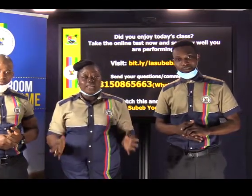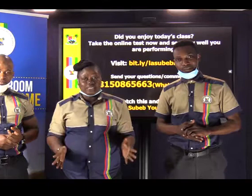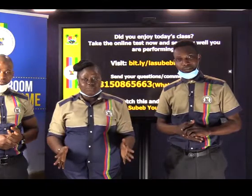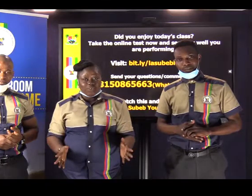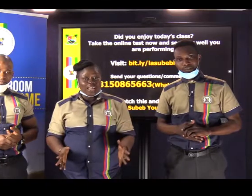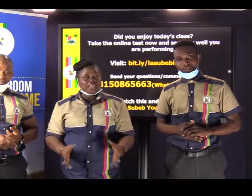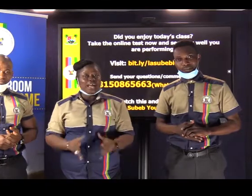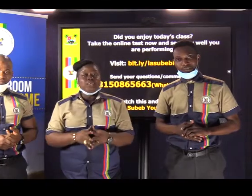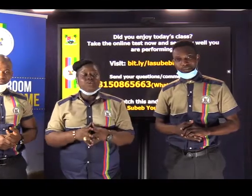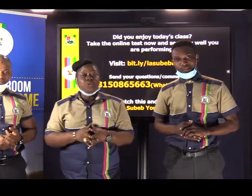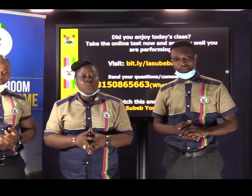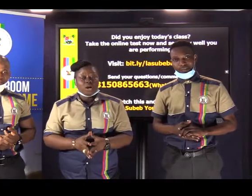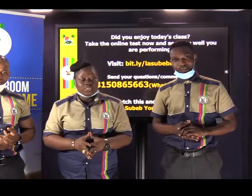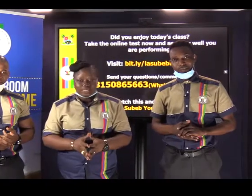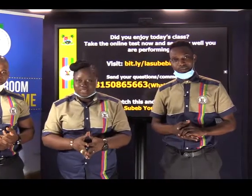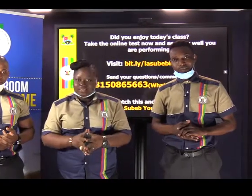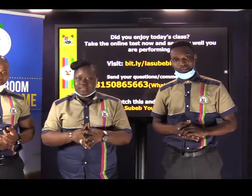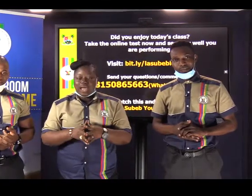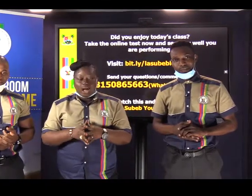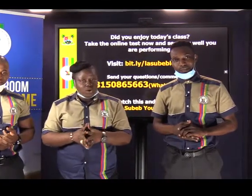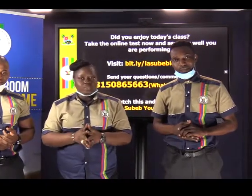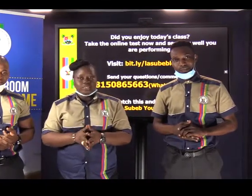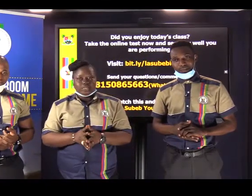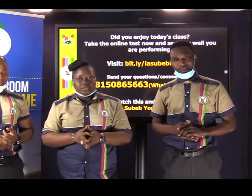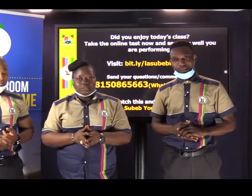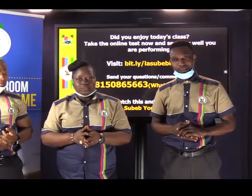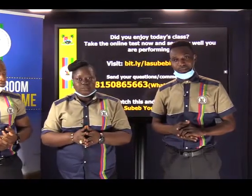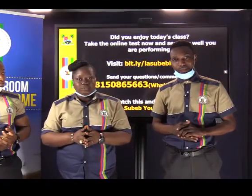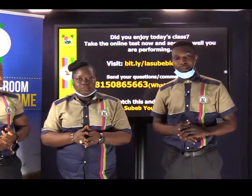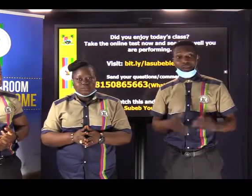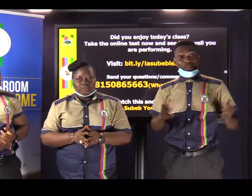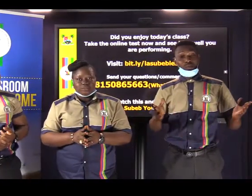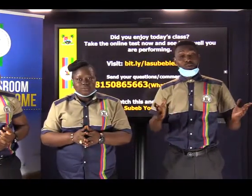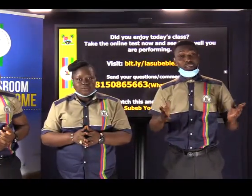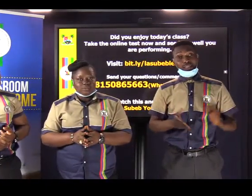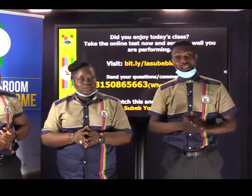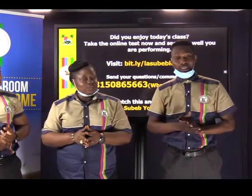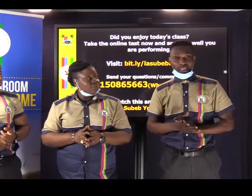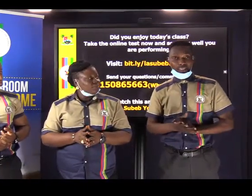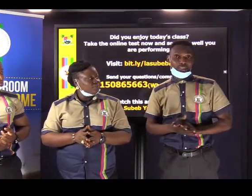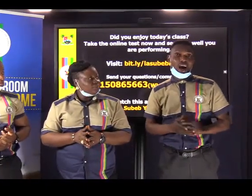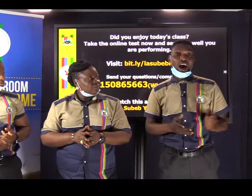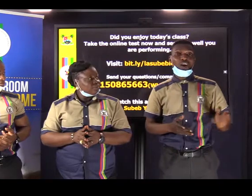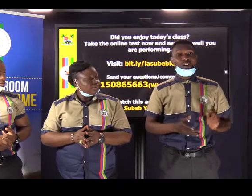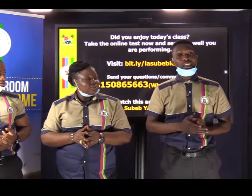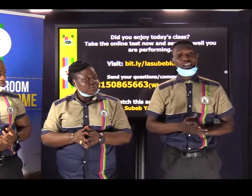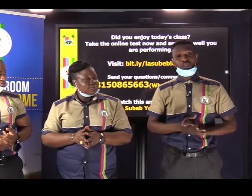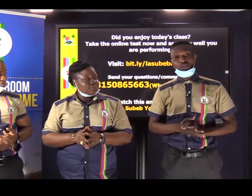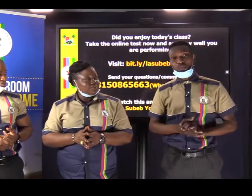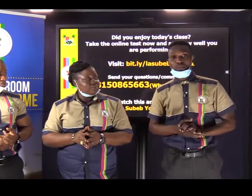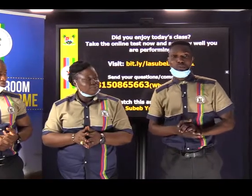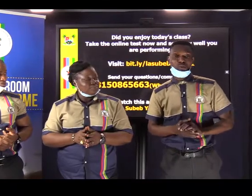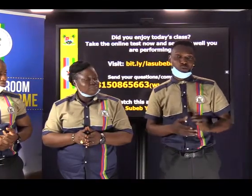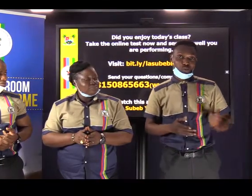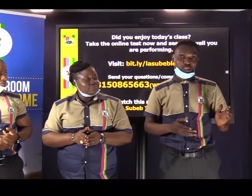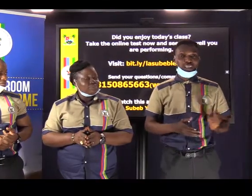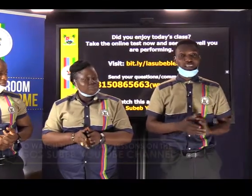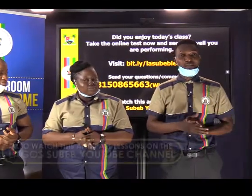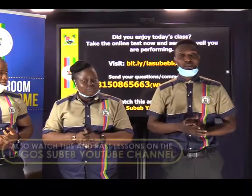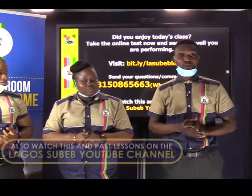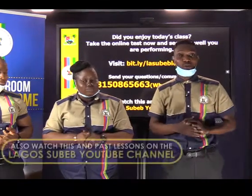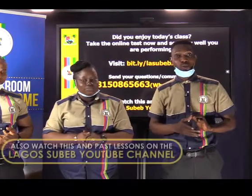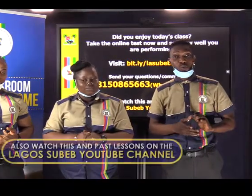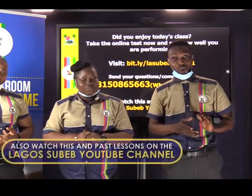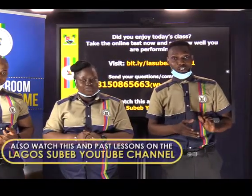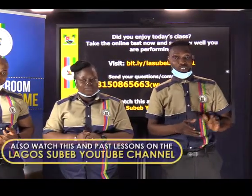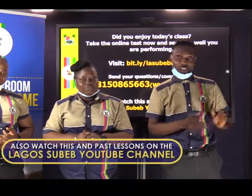be identified and rewarded accordingly. today's lessons are on Lagos UBEB YouTube channel